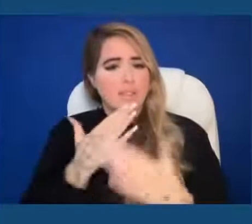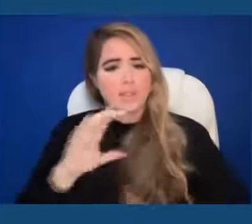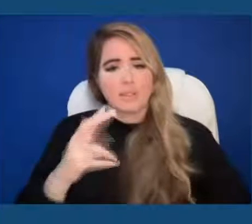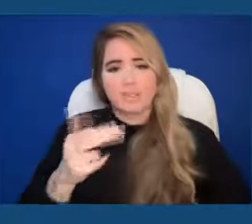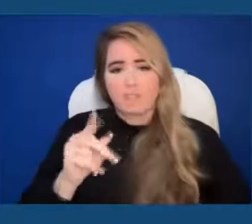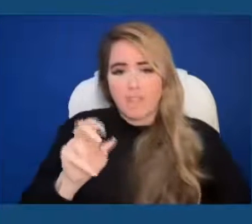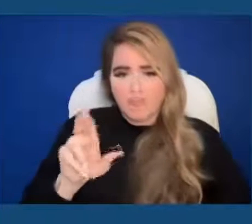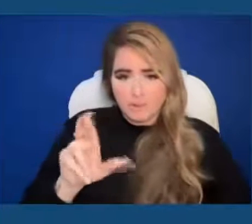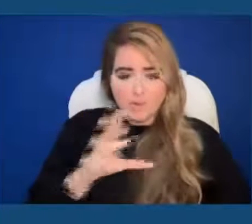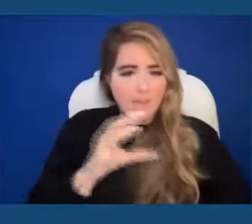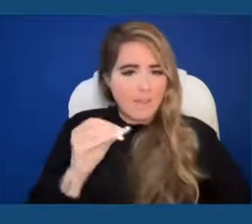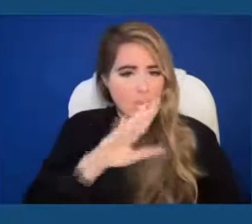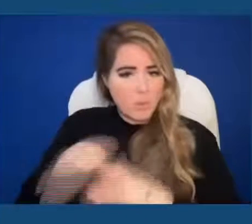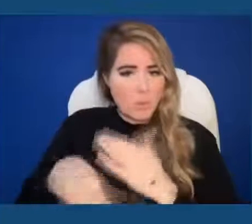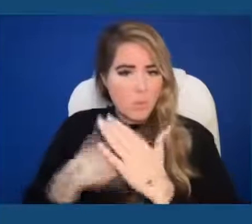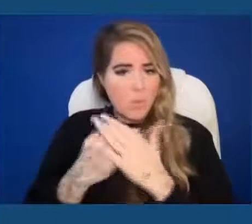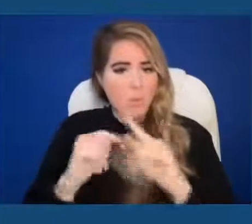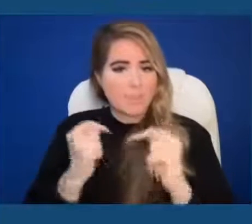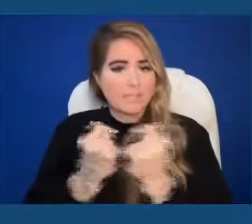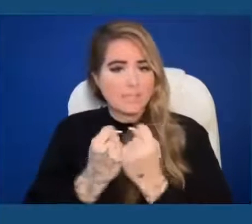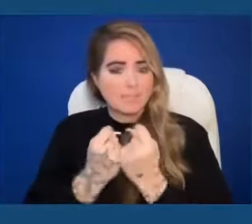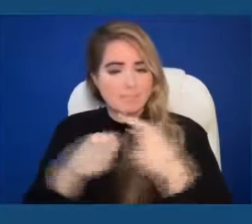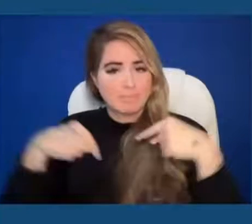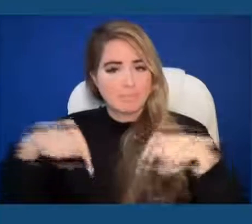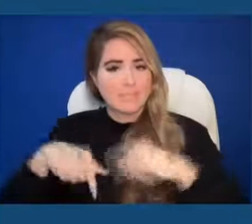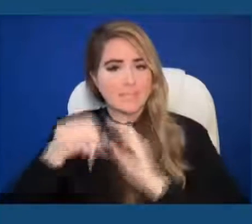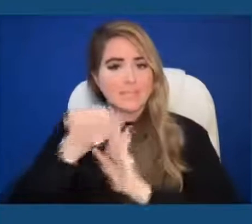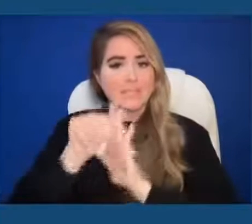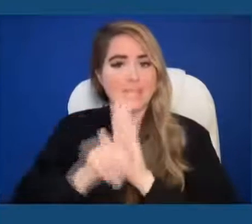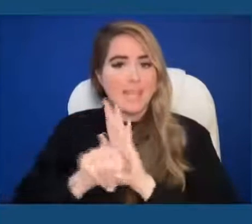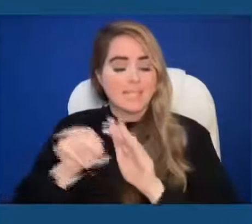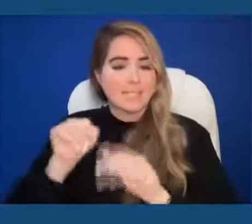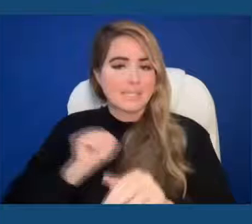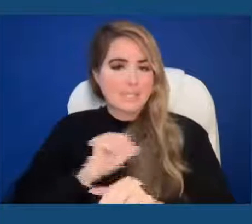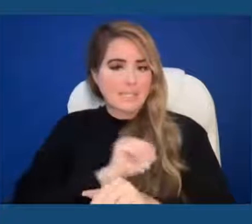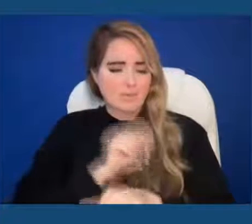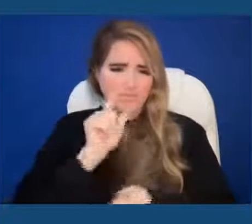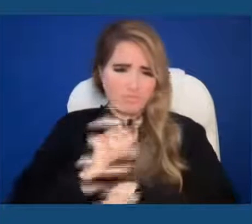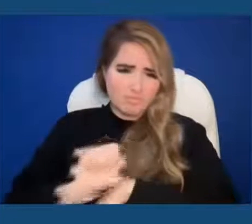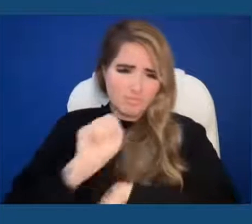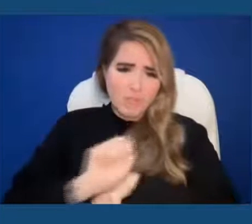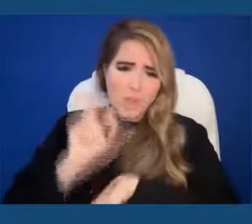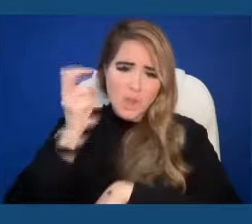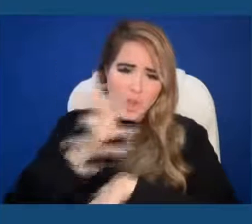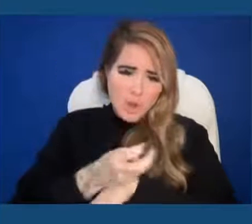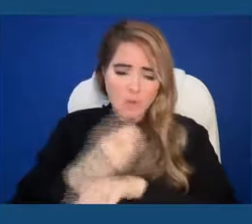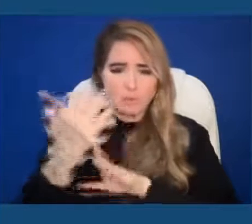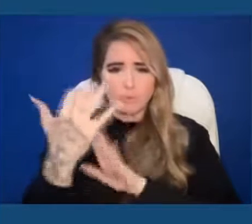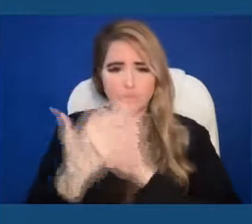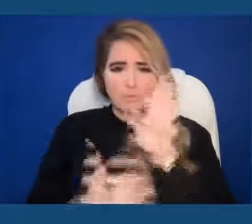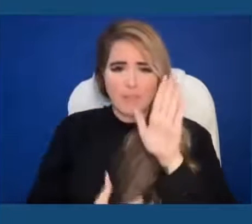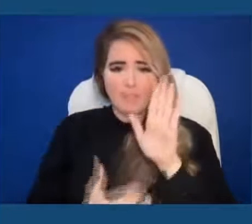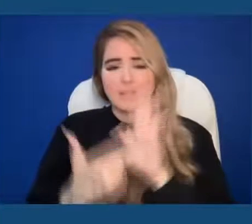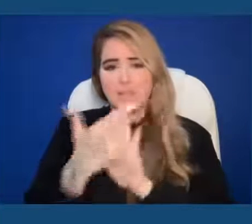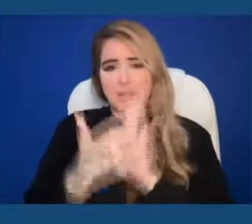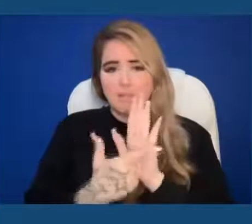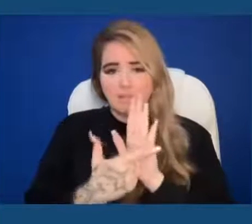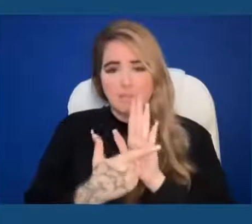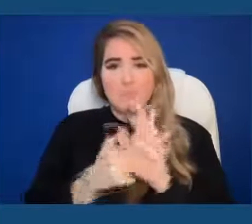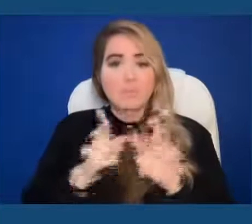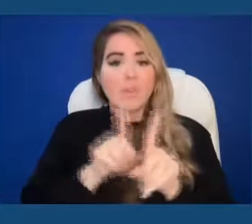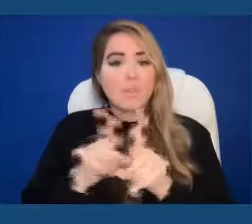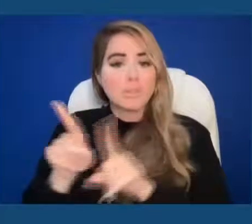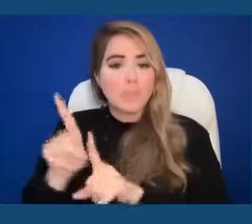the entire team in the state Senate who worked tirelessly to draft this legislation, as well as Senators